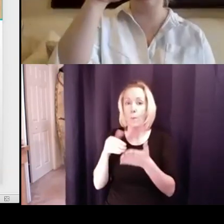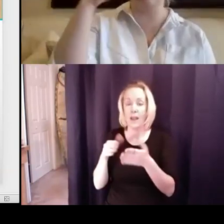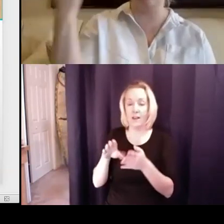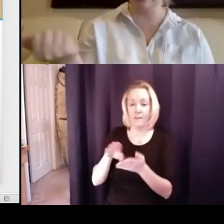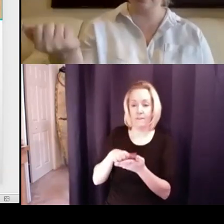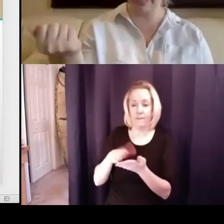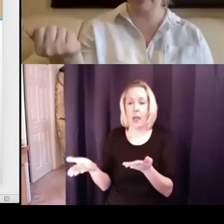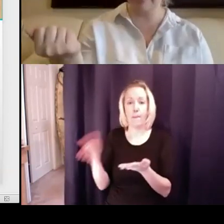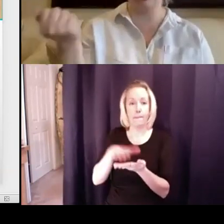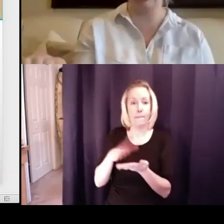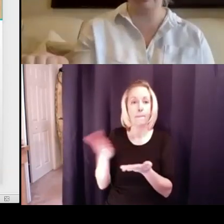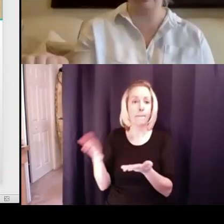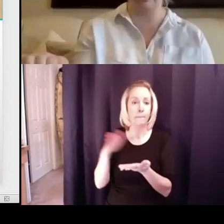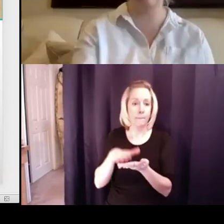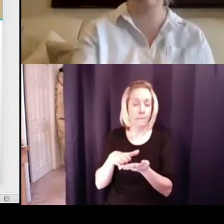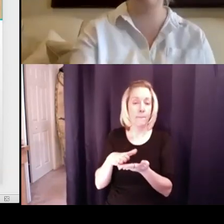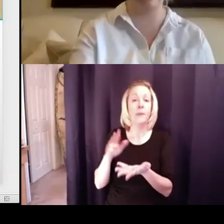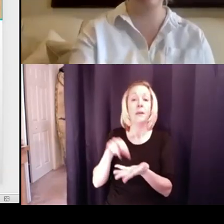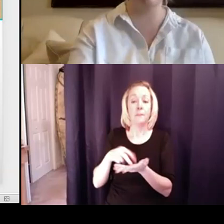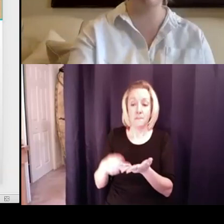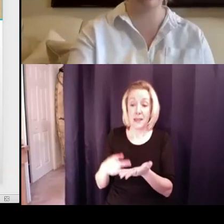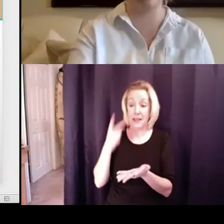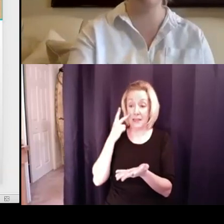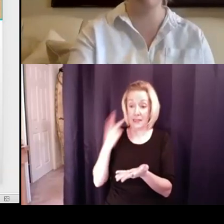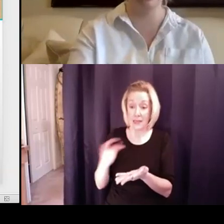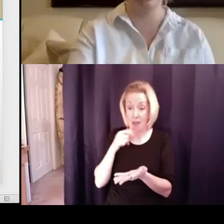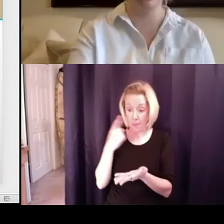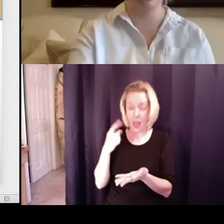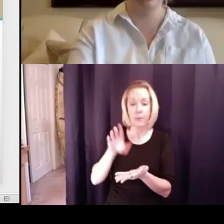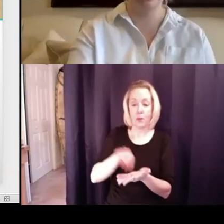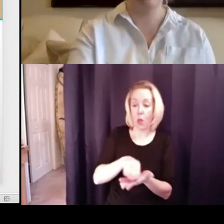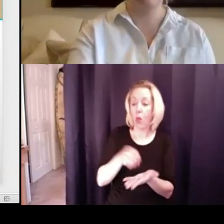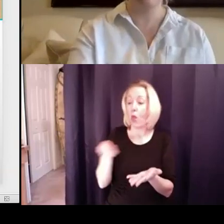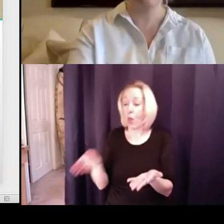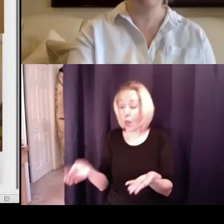indication that there was a flap, and you could look under it and find what was